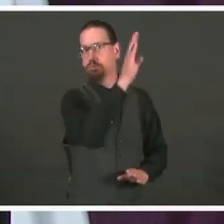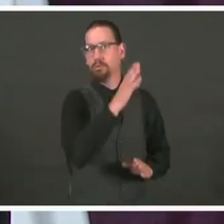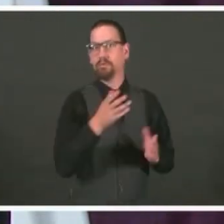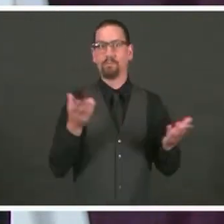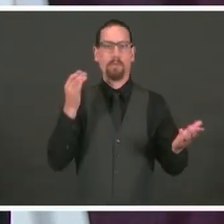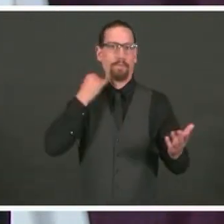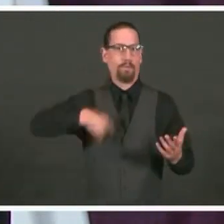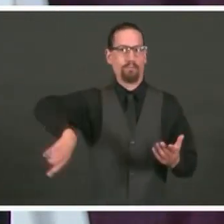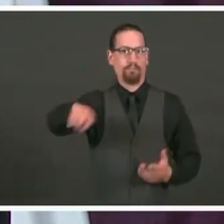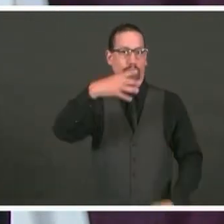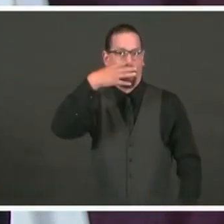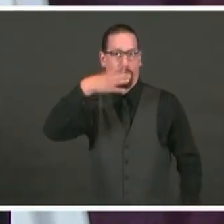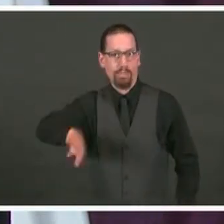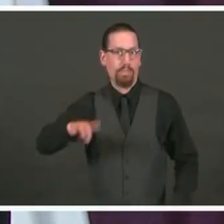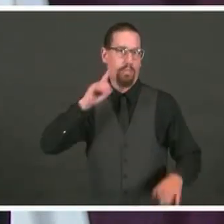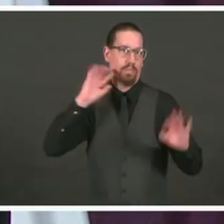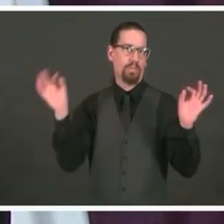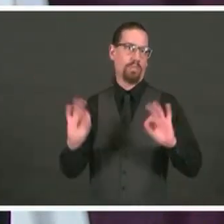stop following the rules.